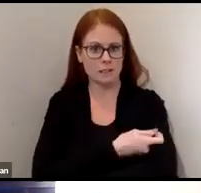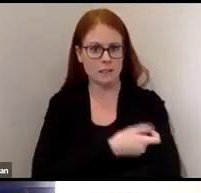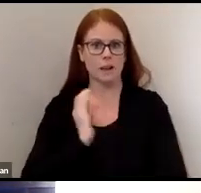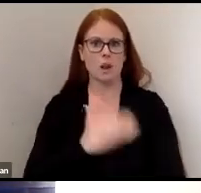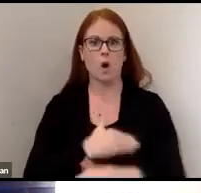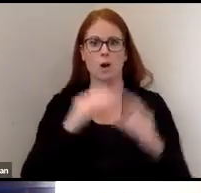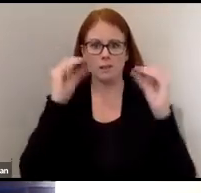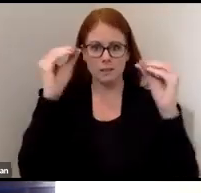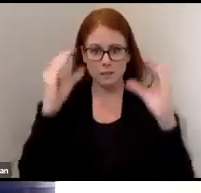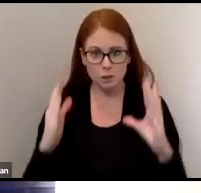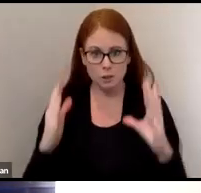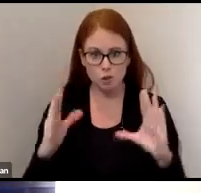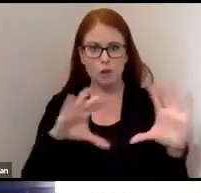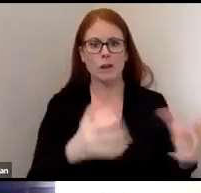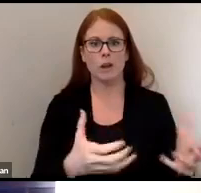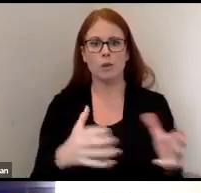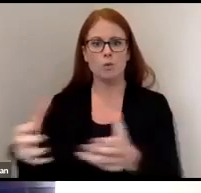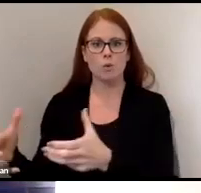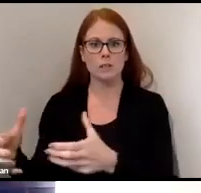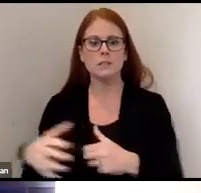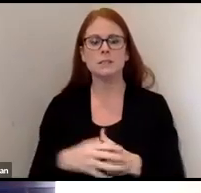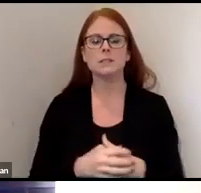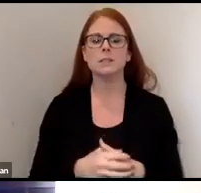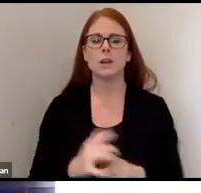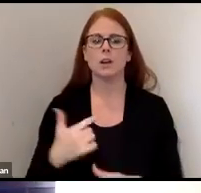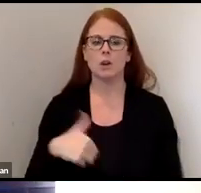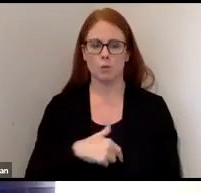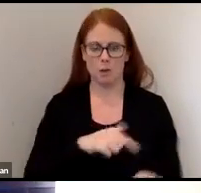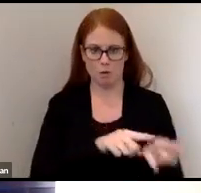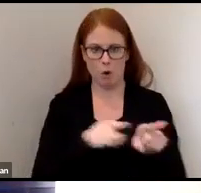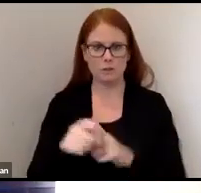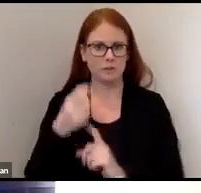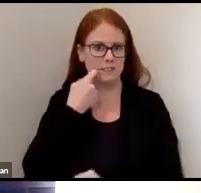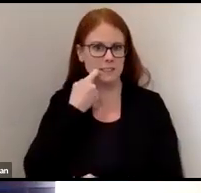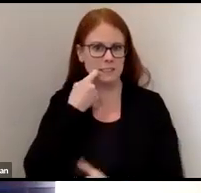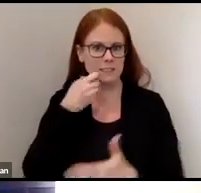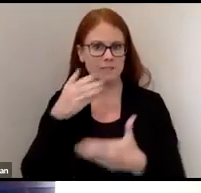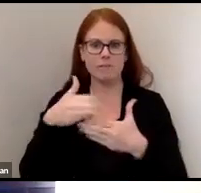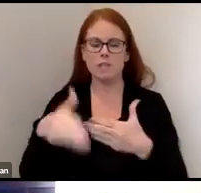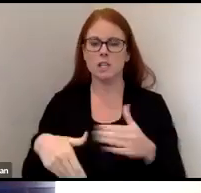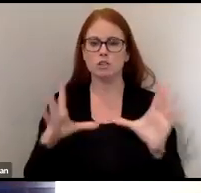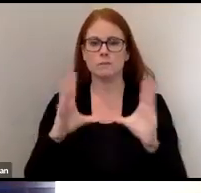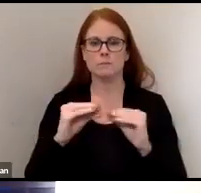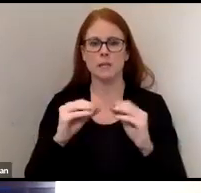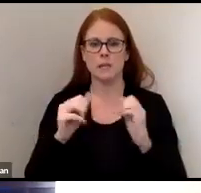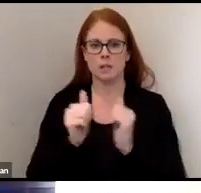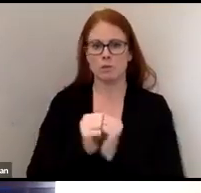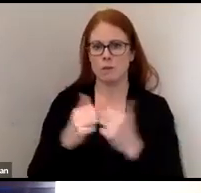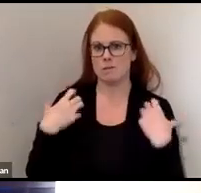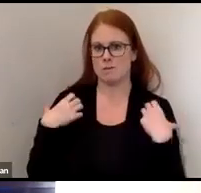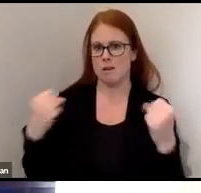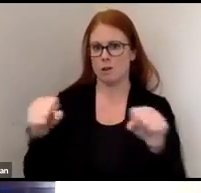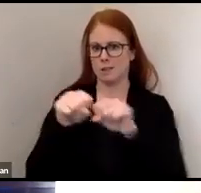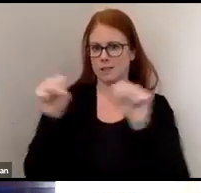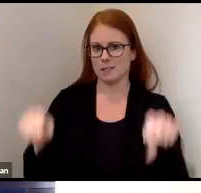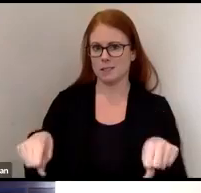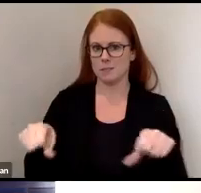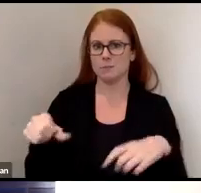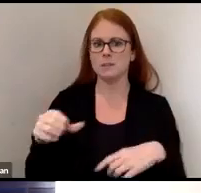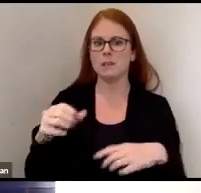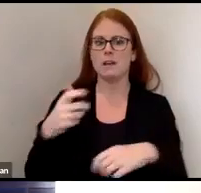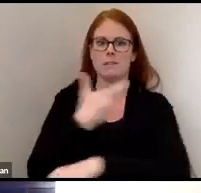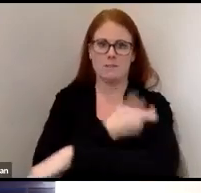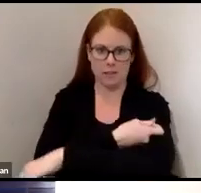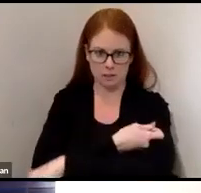educator category. And we just also finished a meeting with our health systems, and